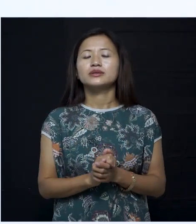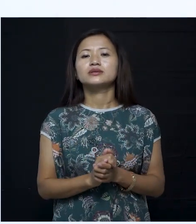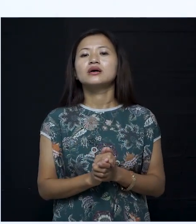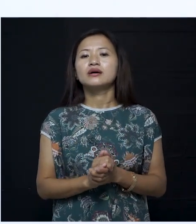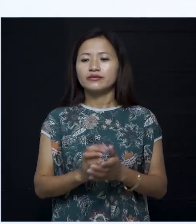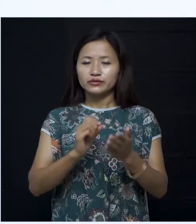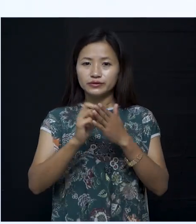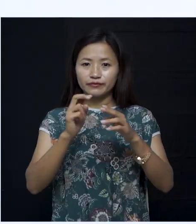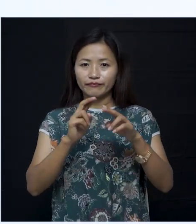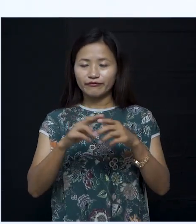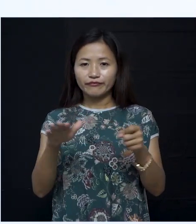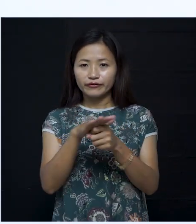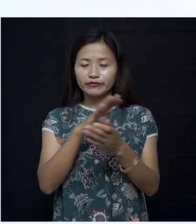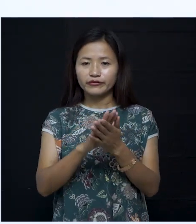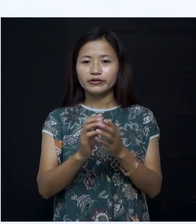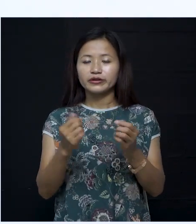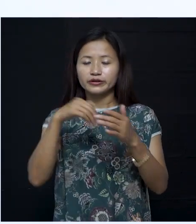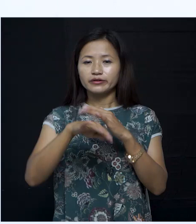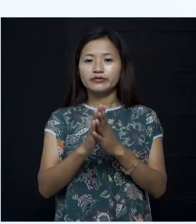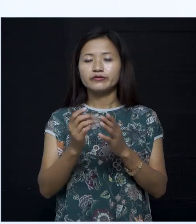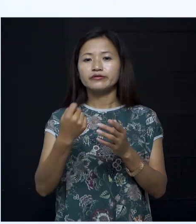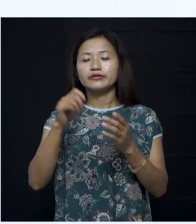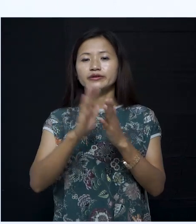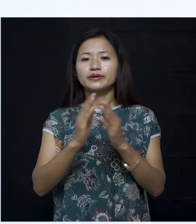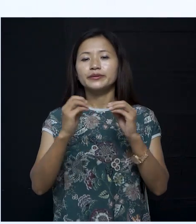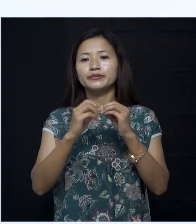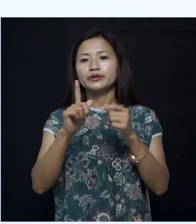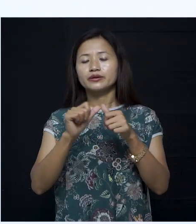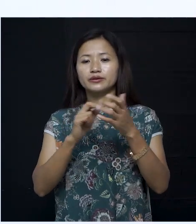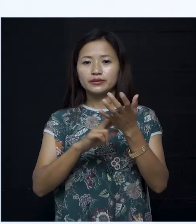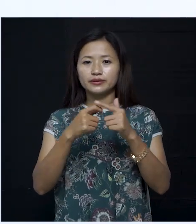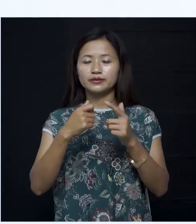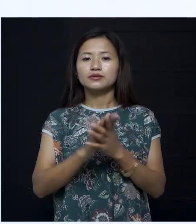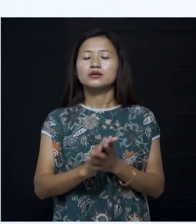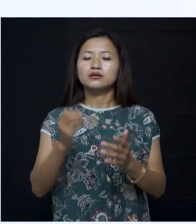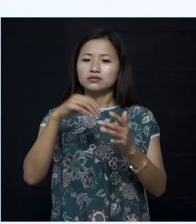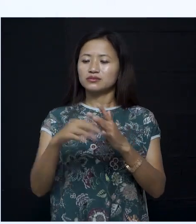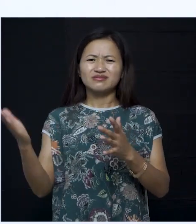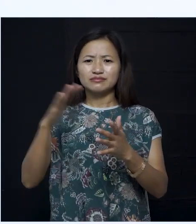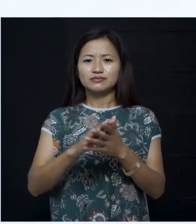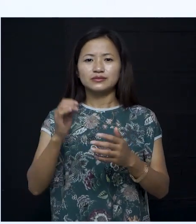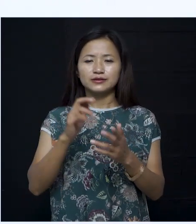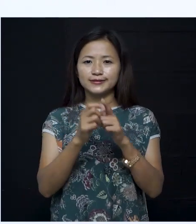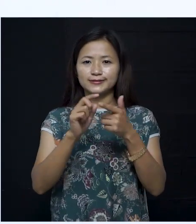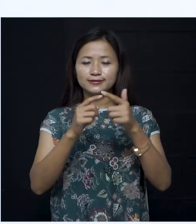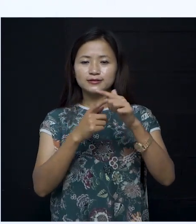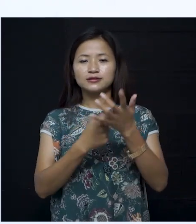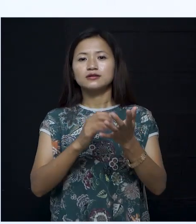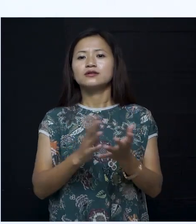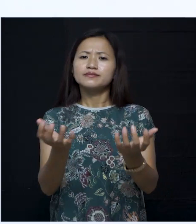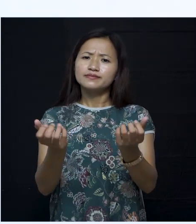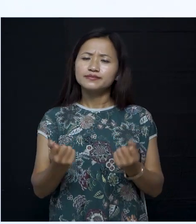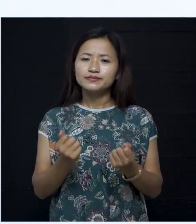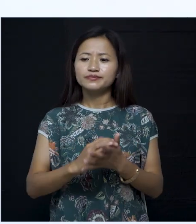possessive determiner, you cannot start using those words which does not come under determiners. Though the words may be acceptable